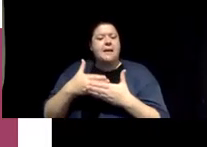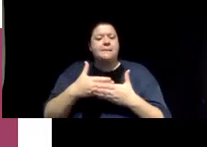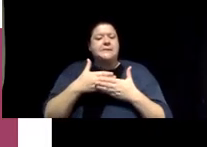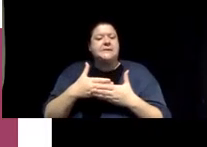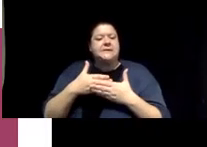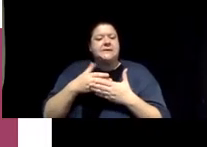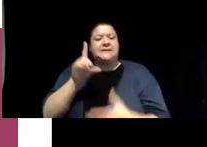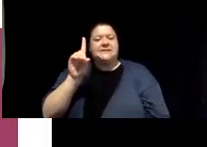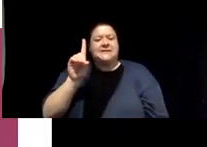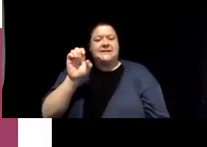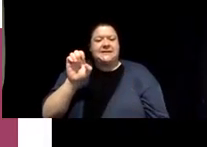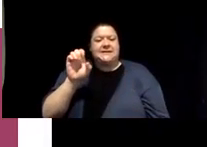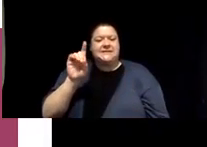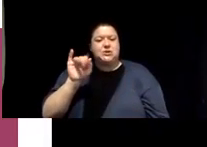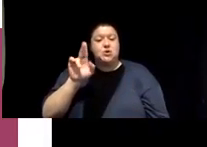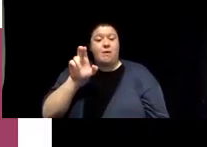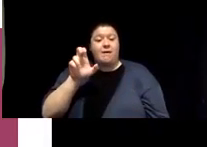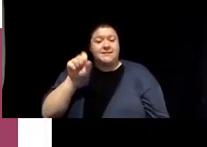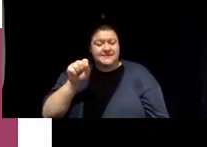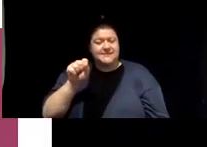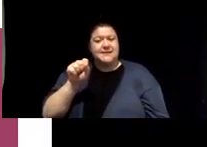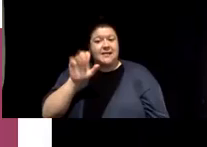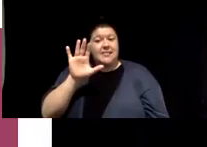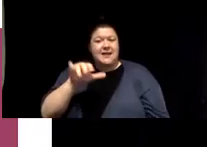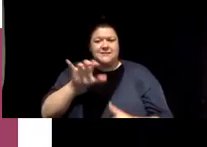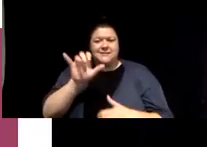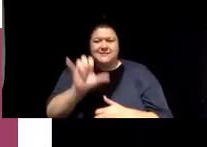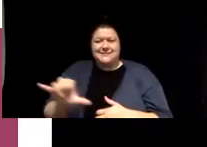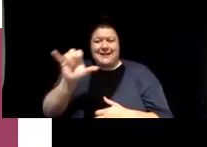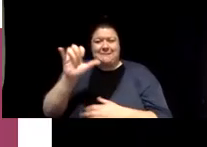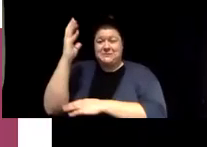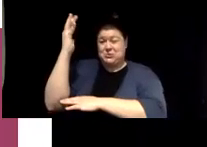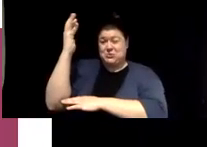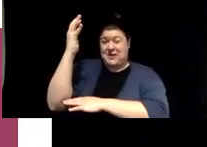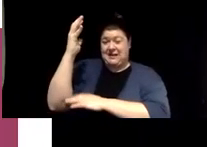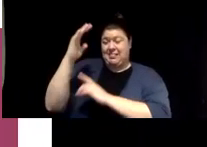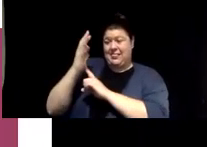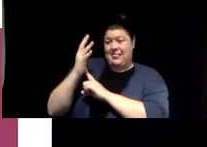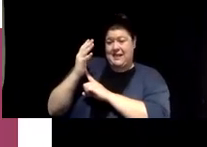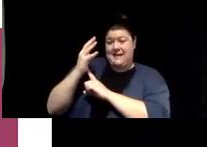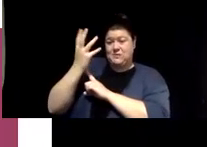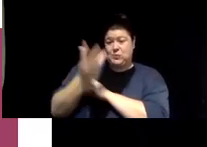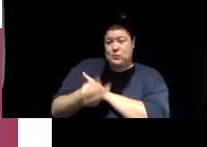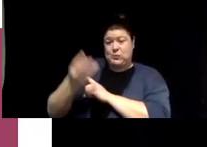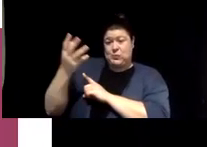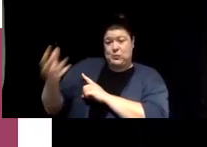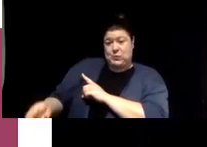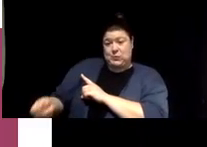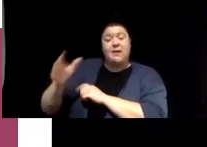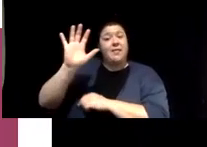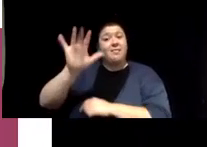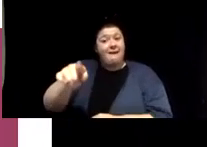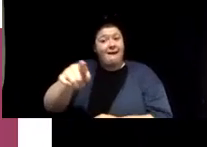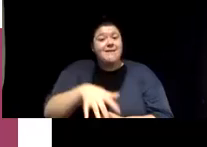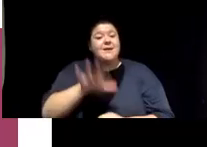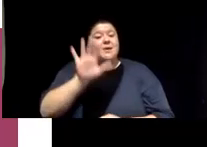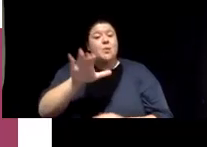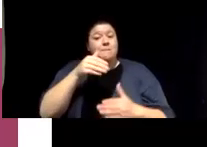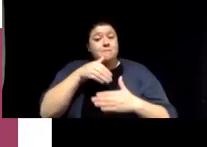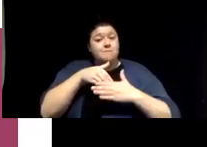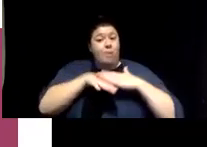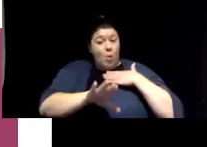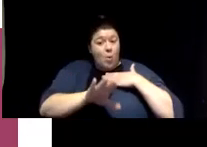off the trees right now, they're called deciduous, off the deciduous trees. Those teeth that we're born with